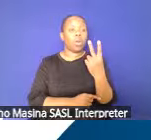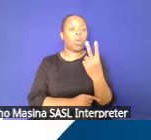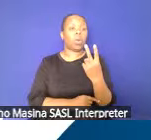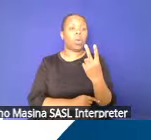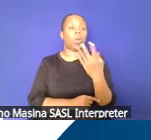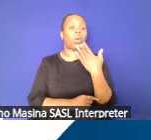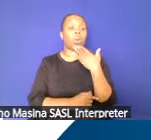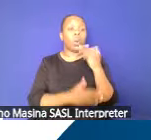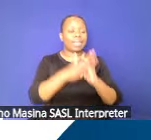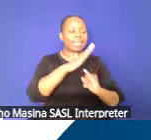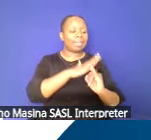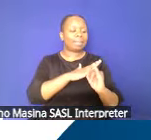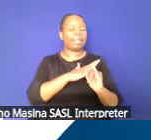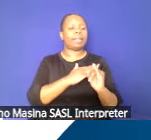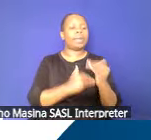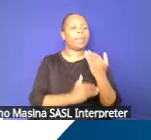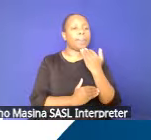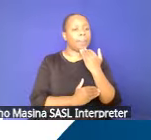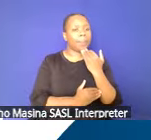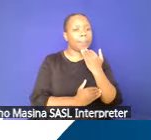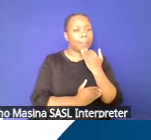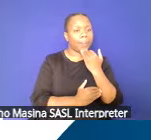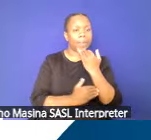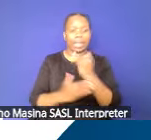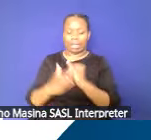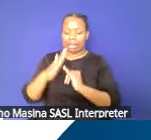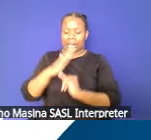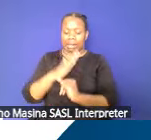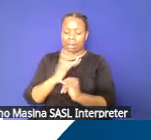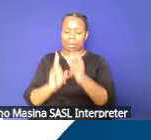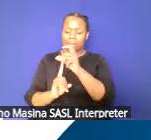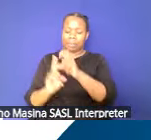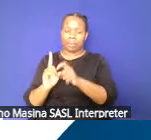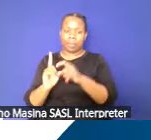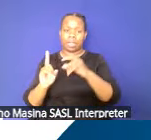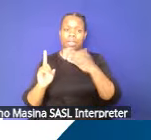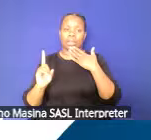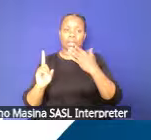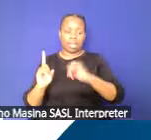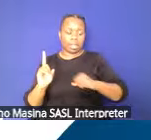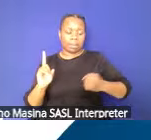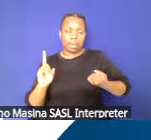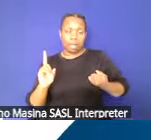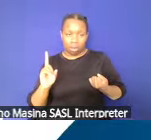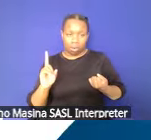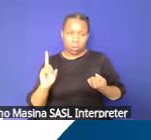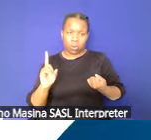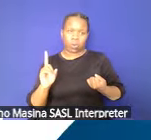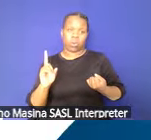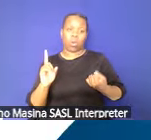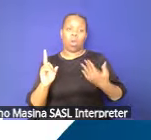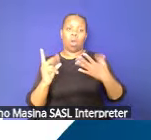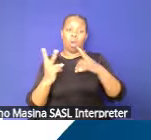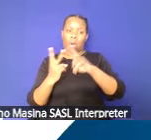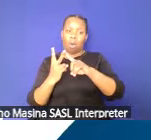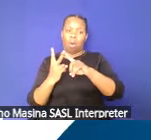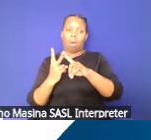dependent? A dependent is a spouse, a person's